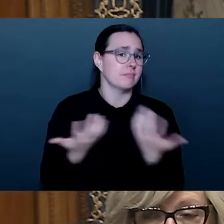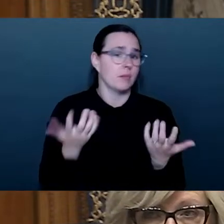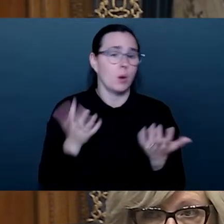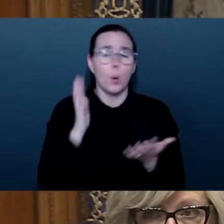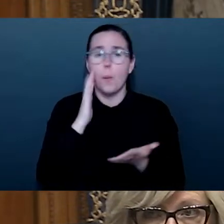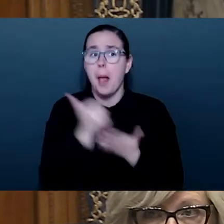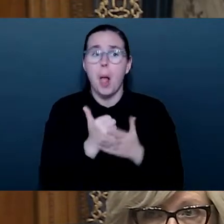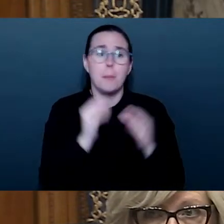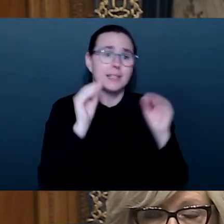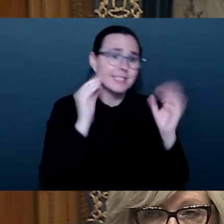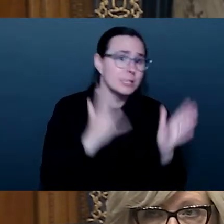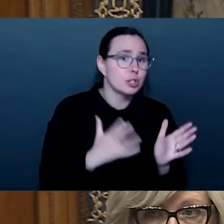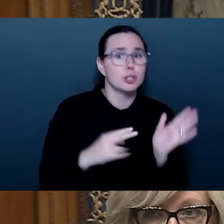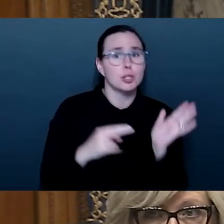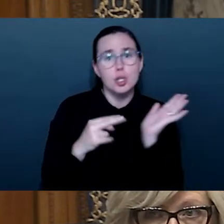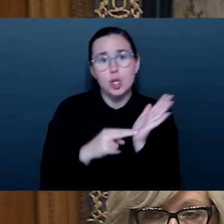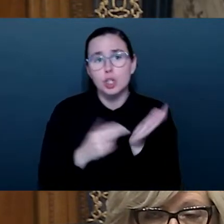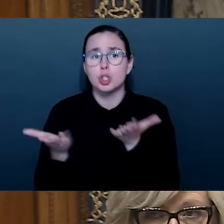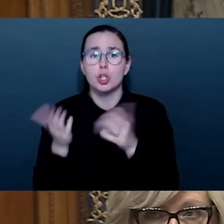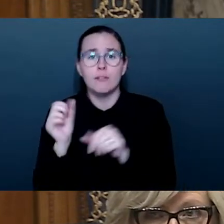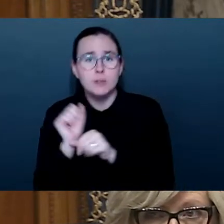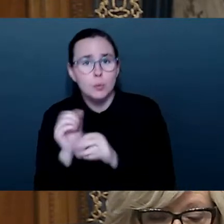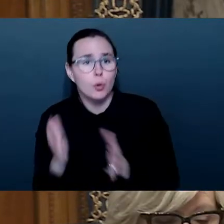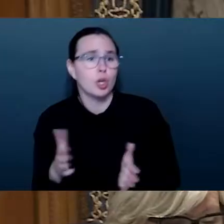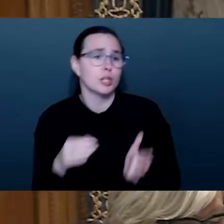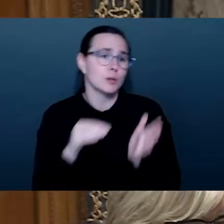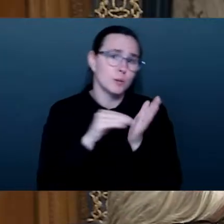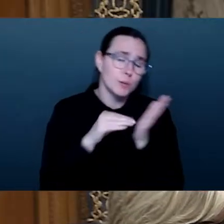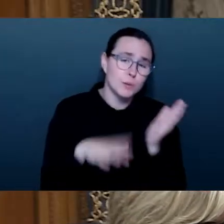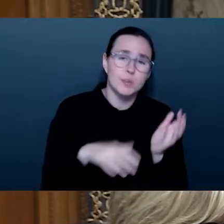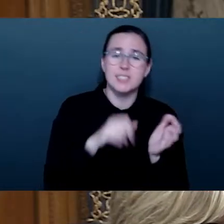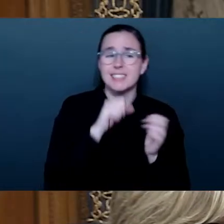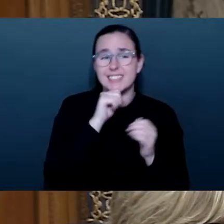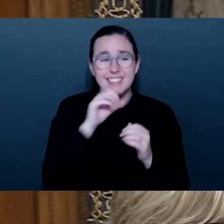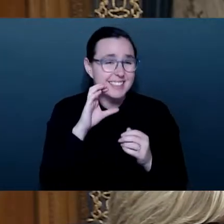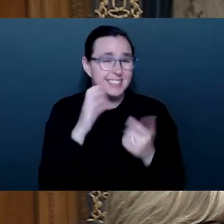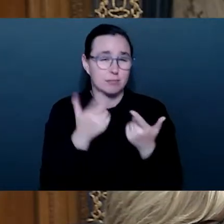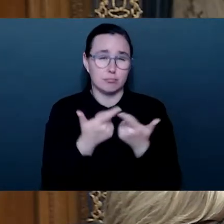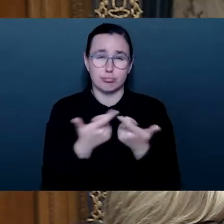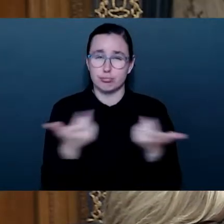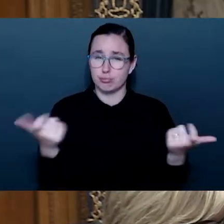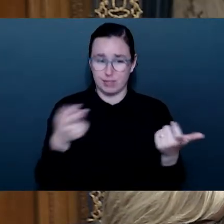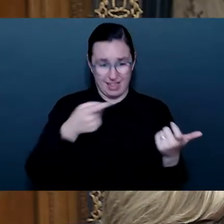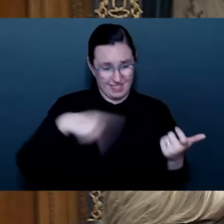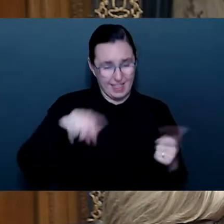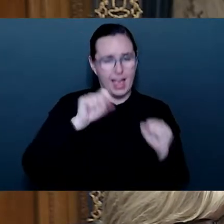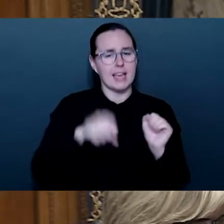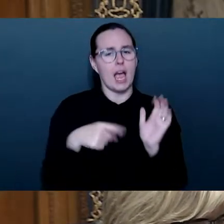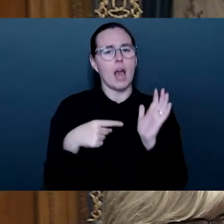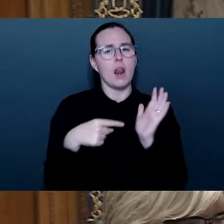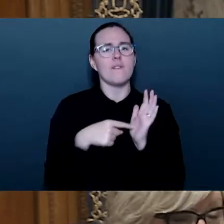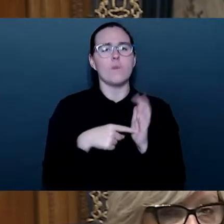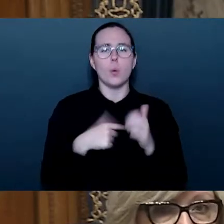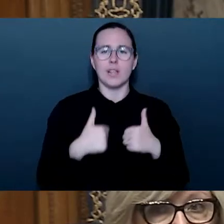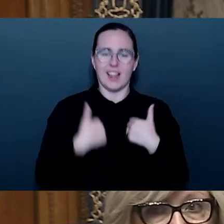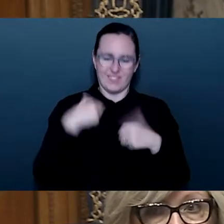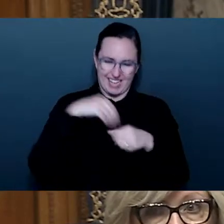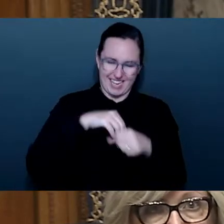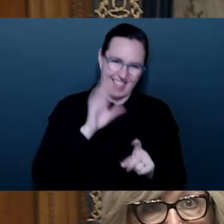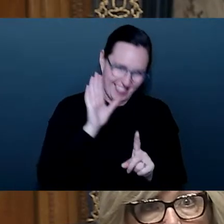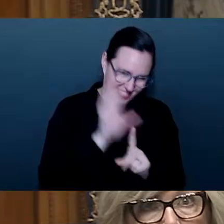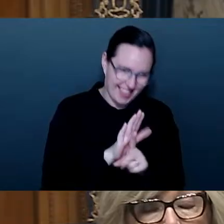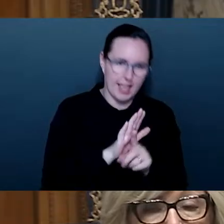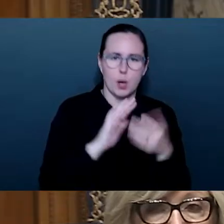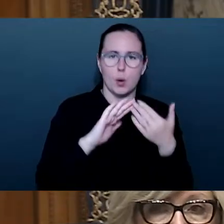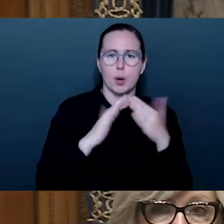can afford to live in the communities they help build. If we are serious about addressing the housing affordability crisis, if